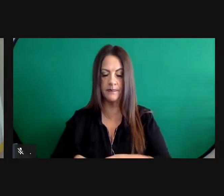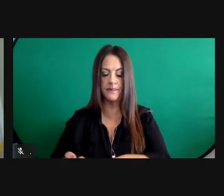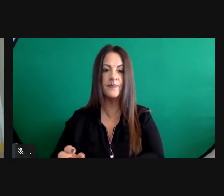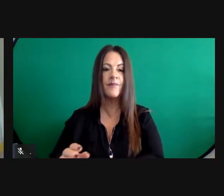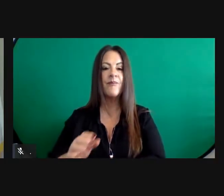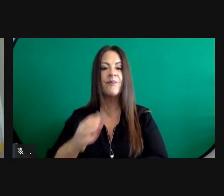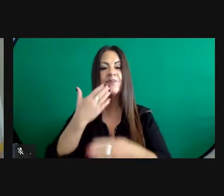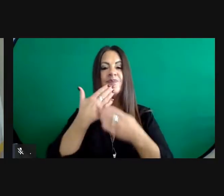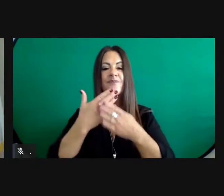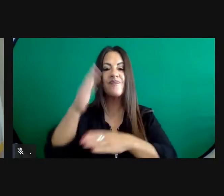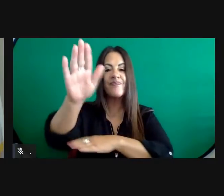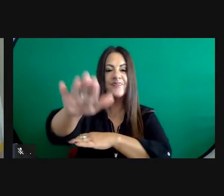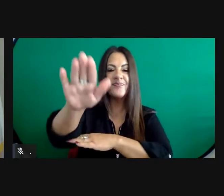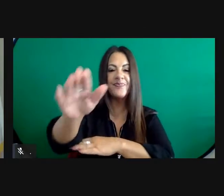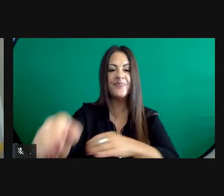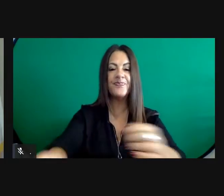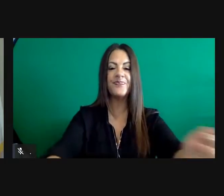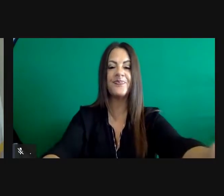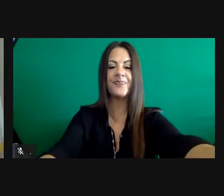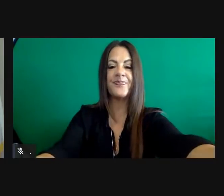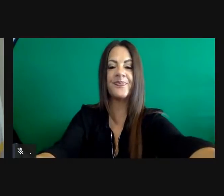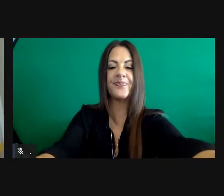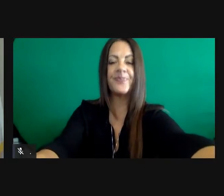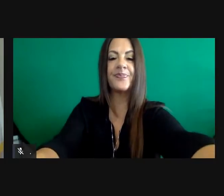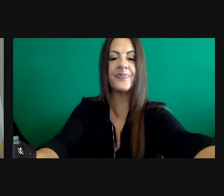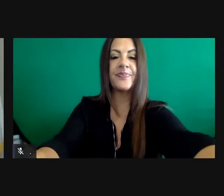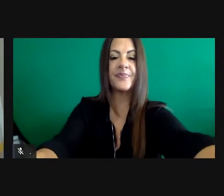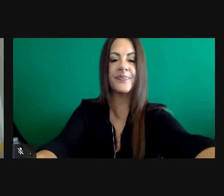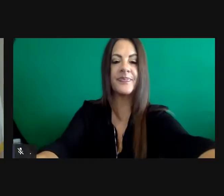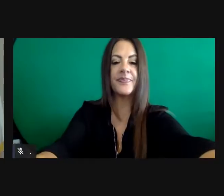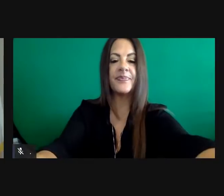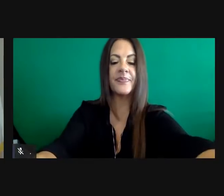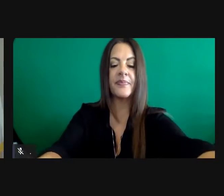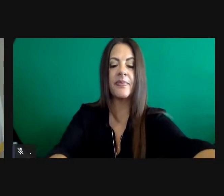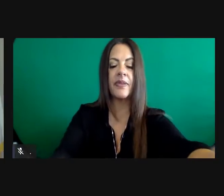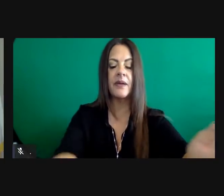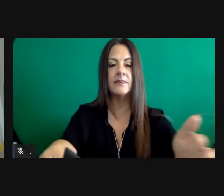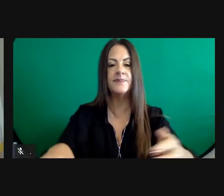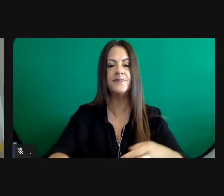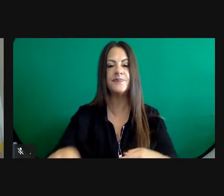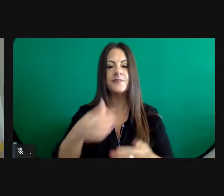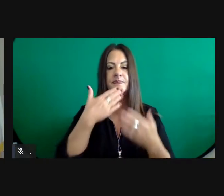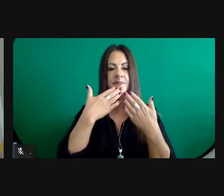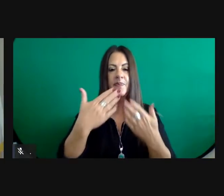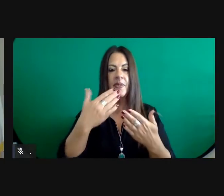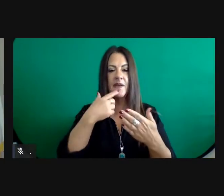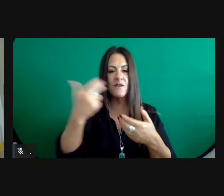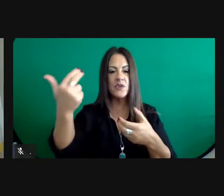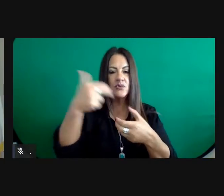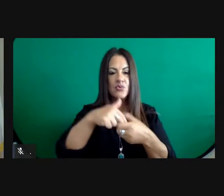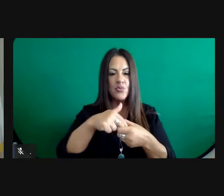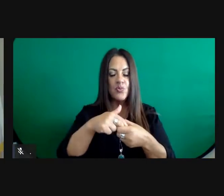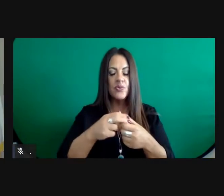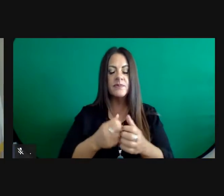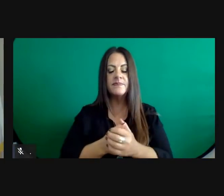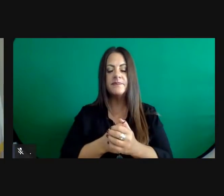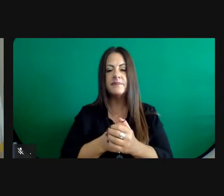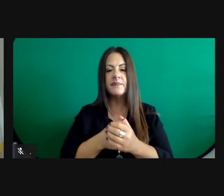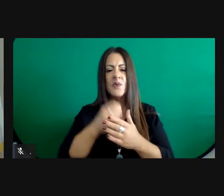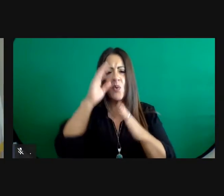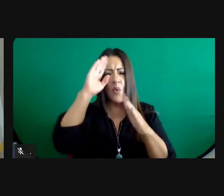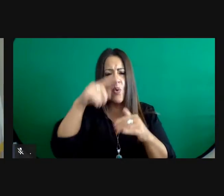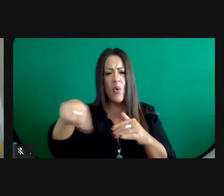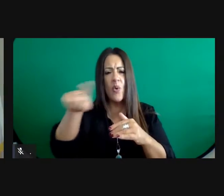Good afternoon, and thanks as always for joining. I hope you're staying safe